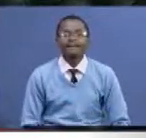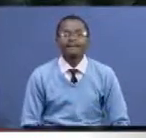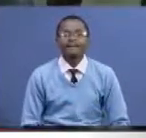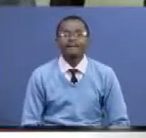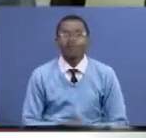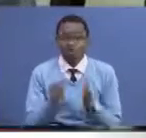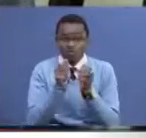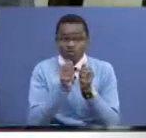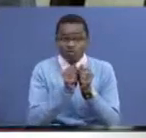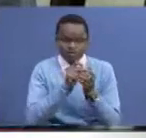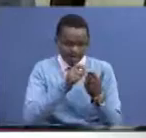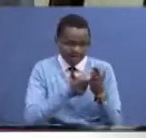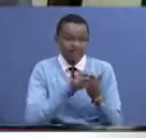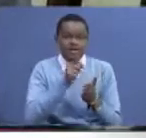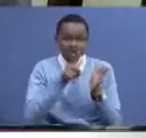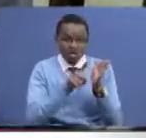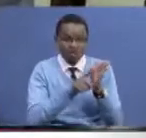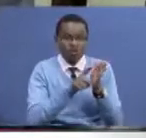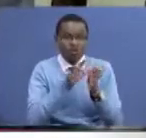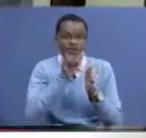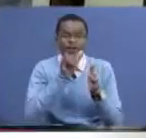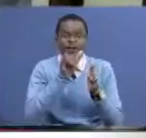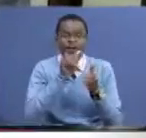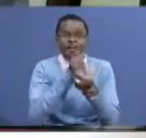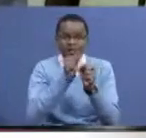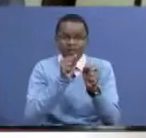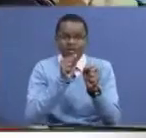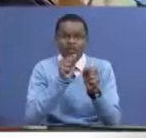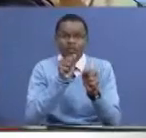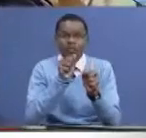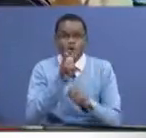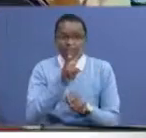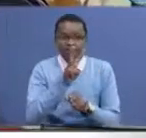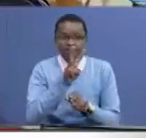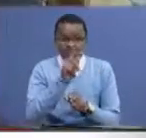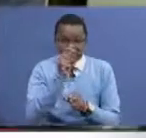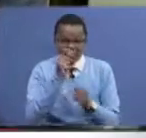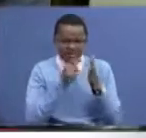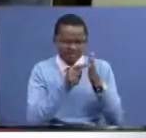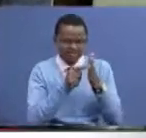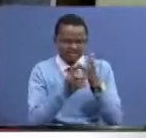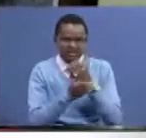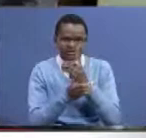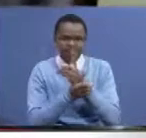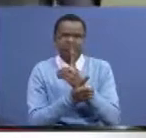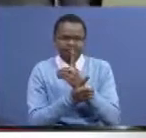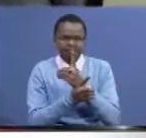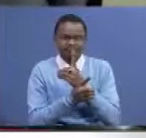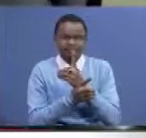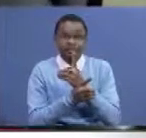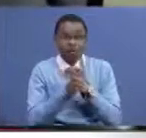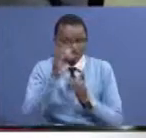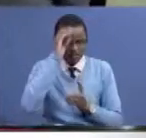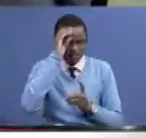With the signing into law the cybercrime bill by President Uhuru Kenyatta on Wednesday, Kenyans have shown divergent views on the law that